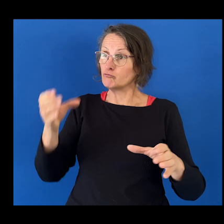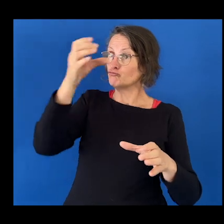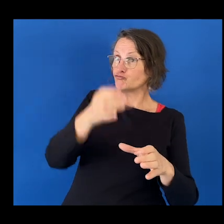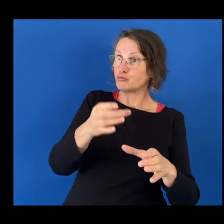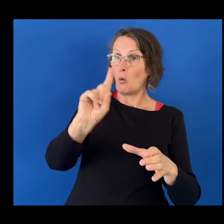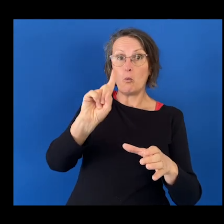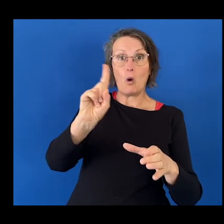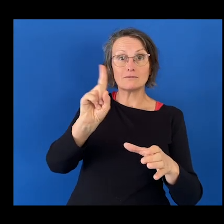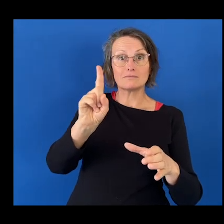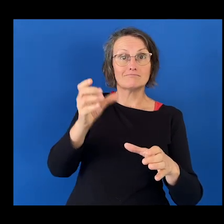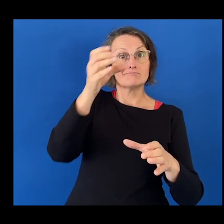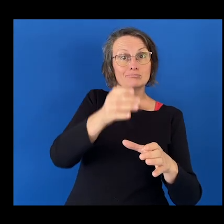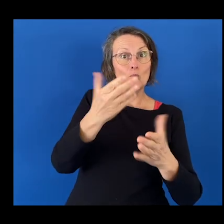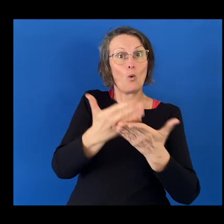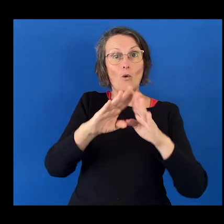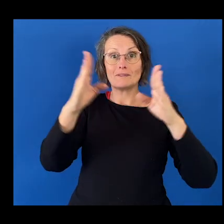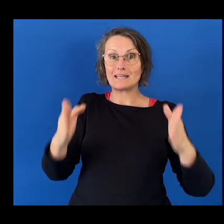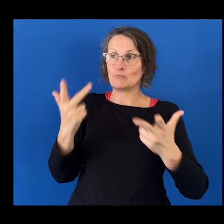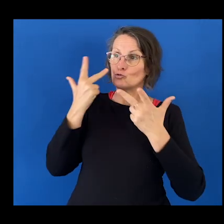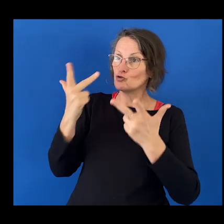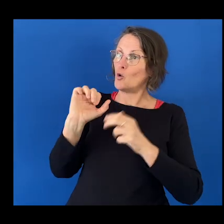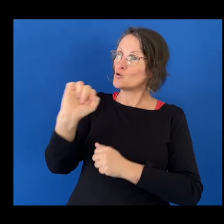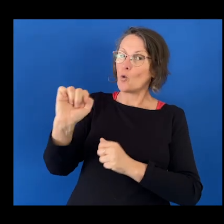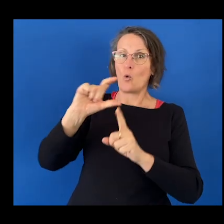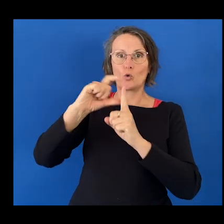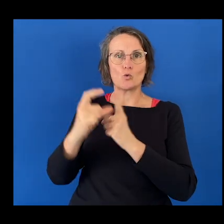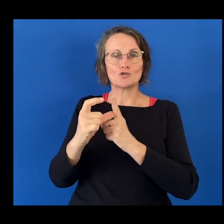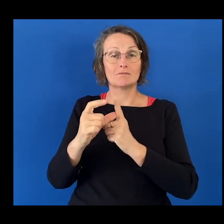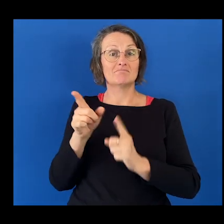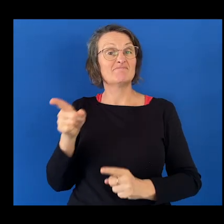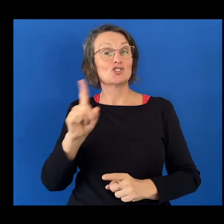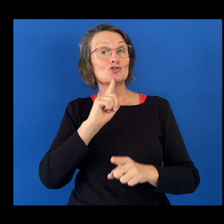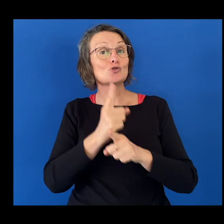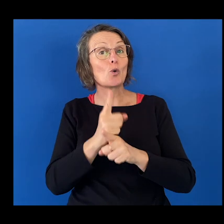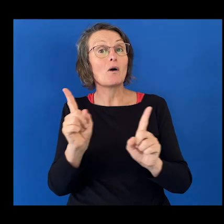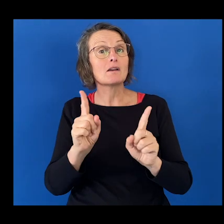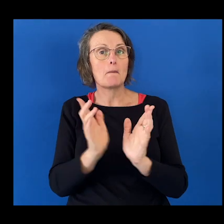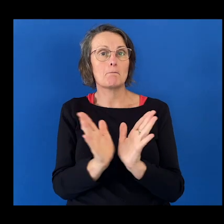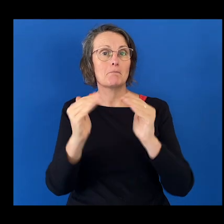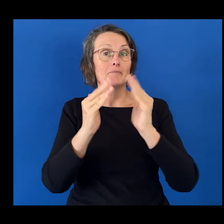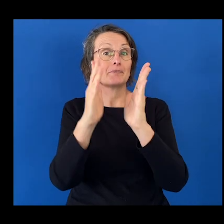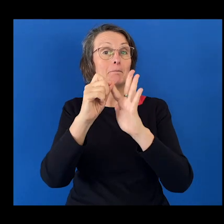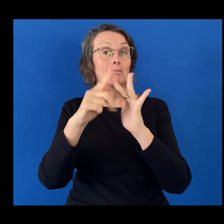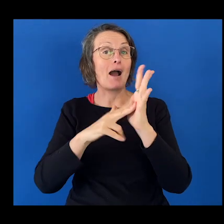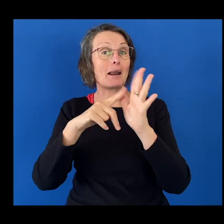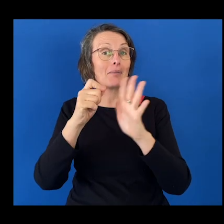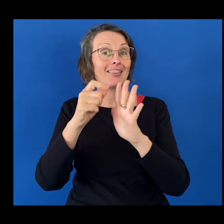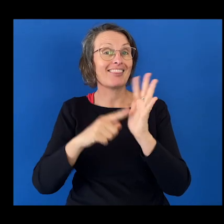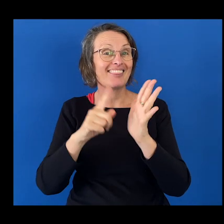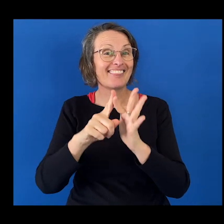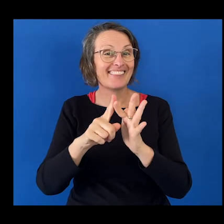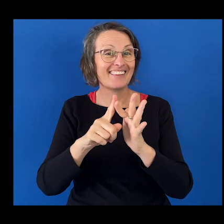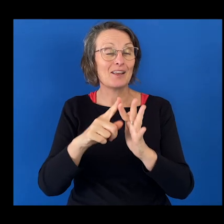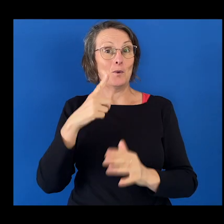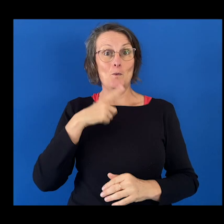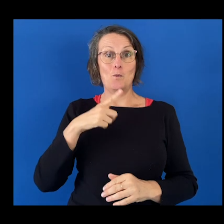What shall we bring to the table that represents you, Akesa? And she said a pineapple, because